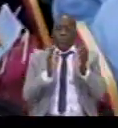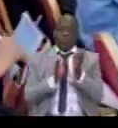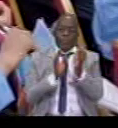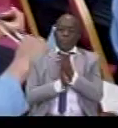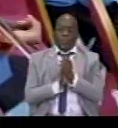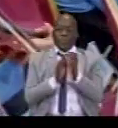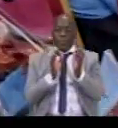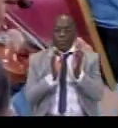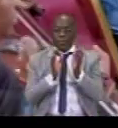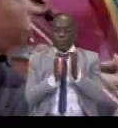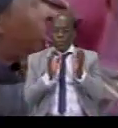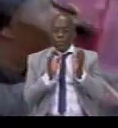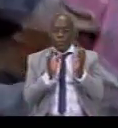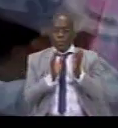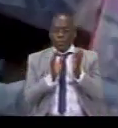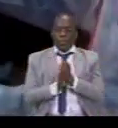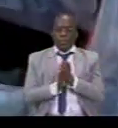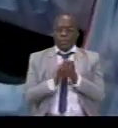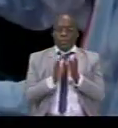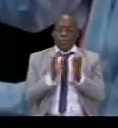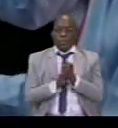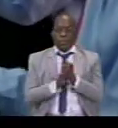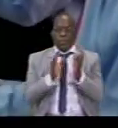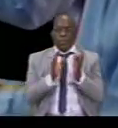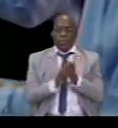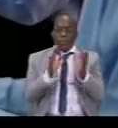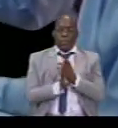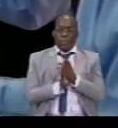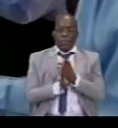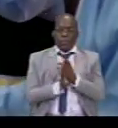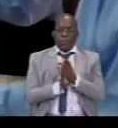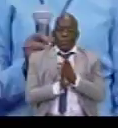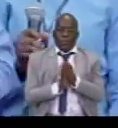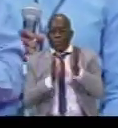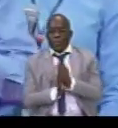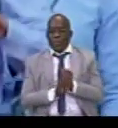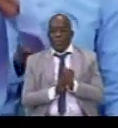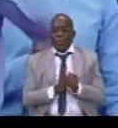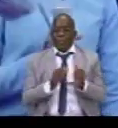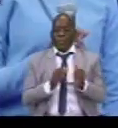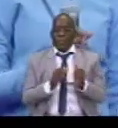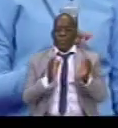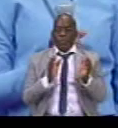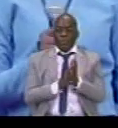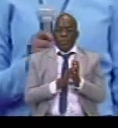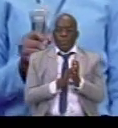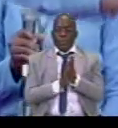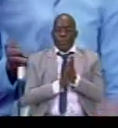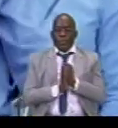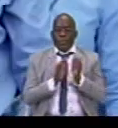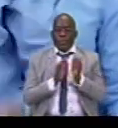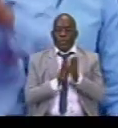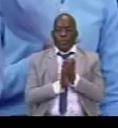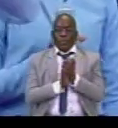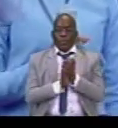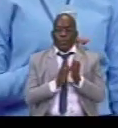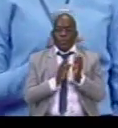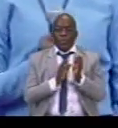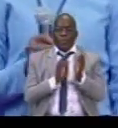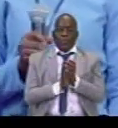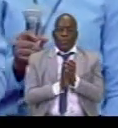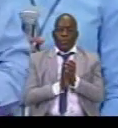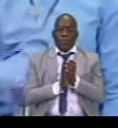At the final amen, mountains shall be moved. At the final amen, all your tears will dry. At